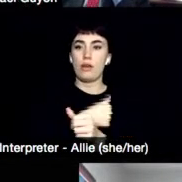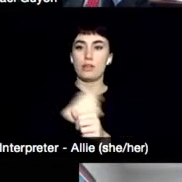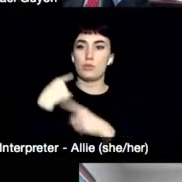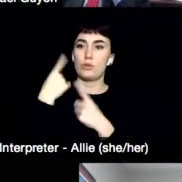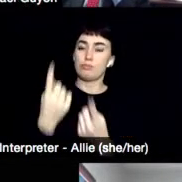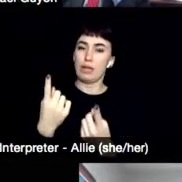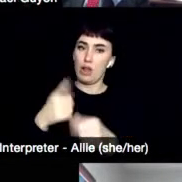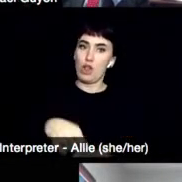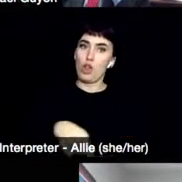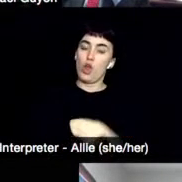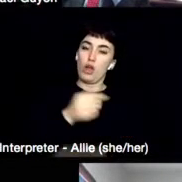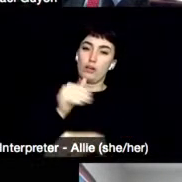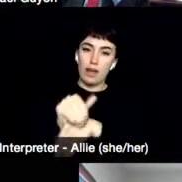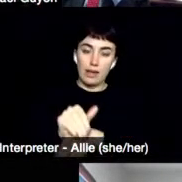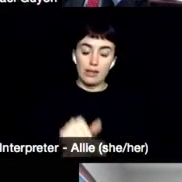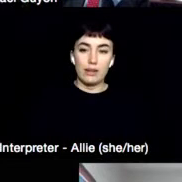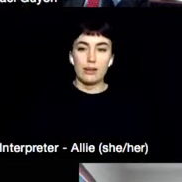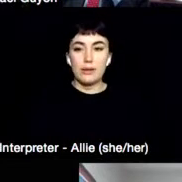pretty long night.